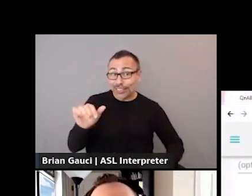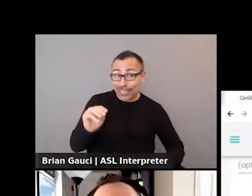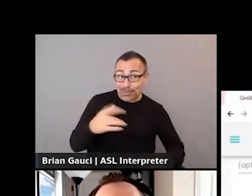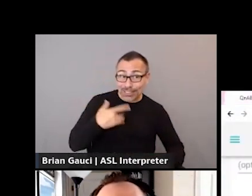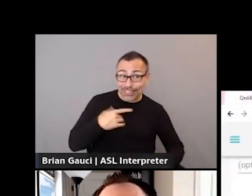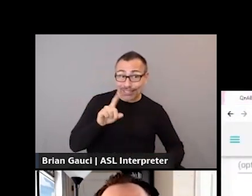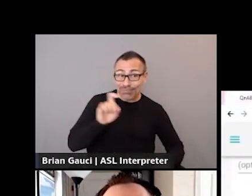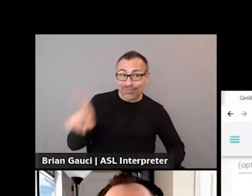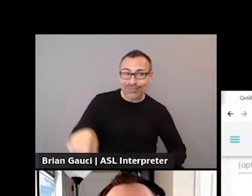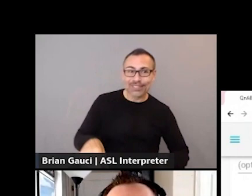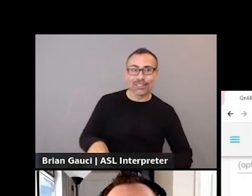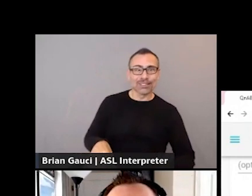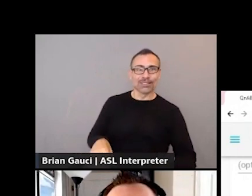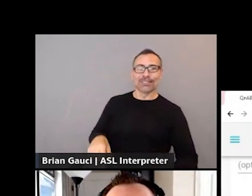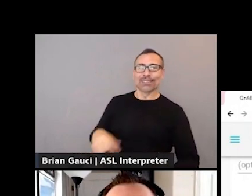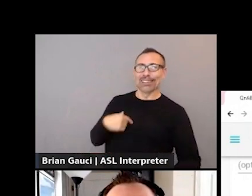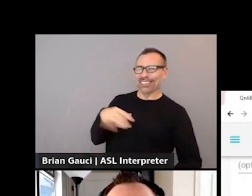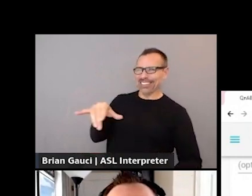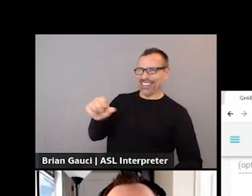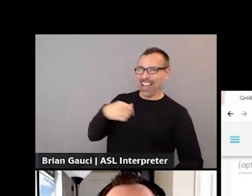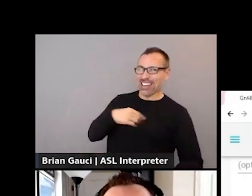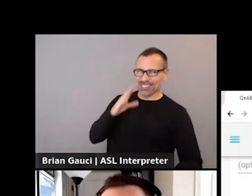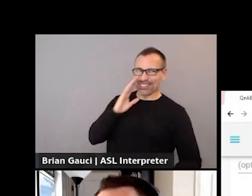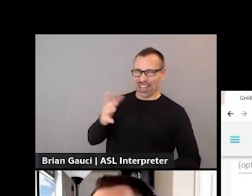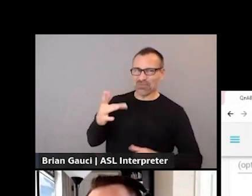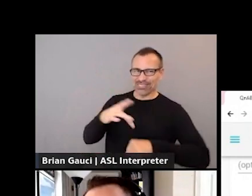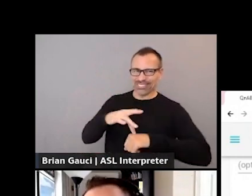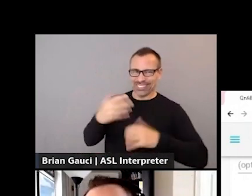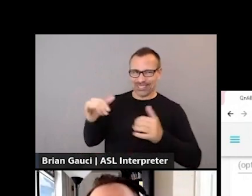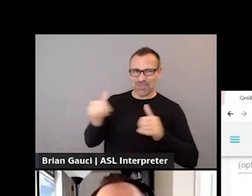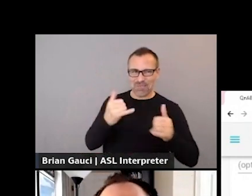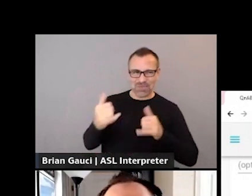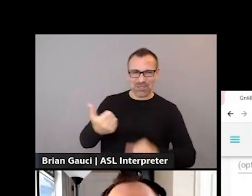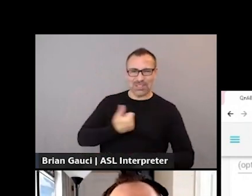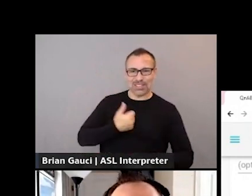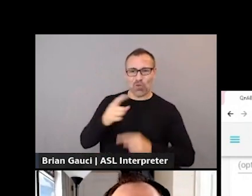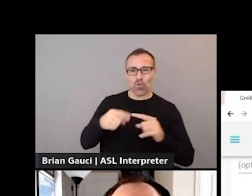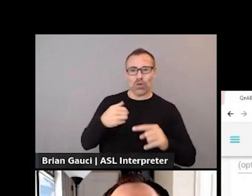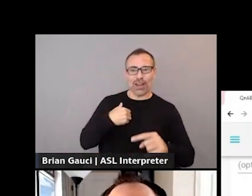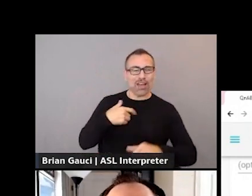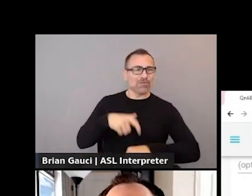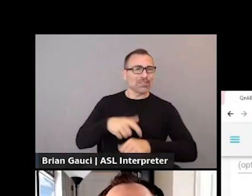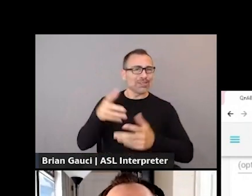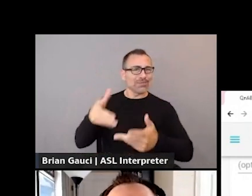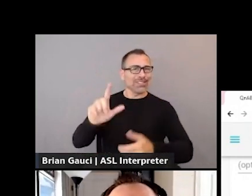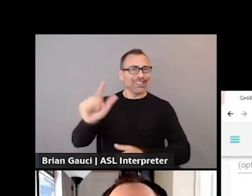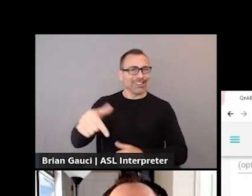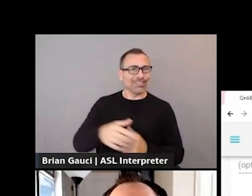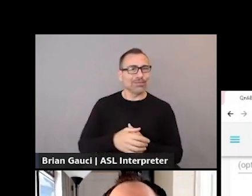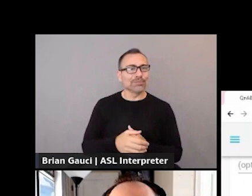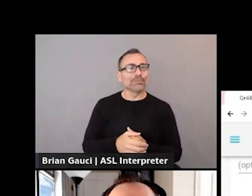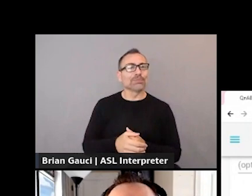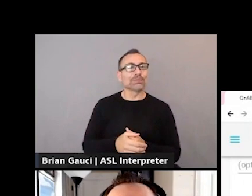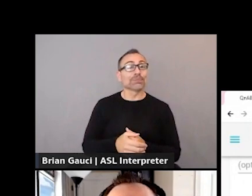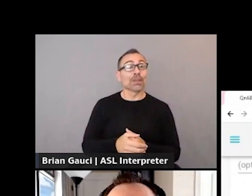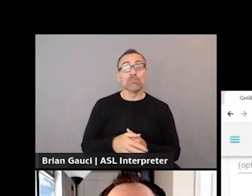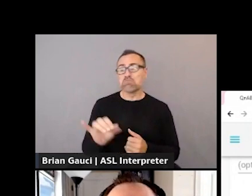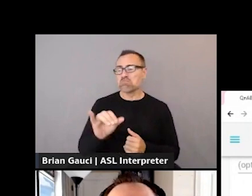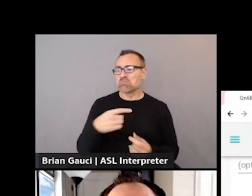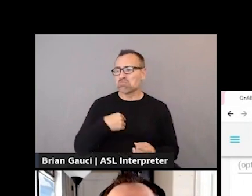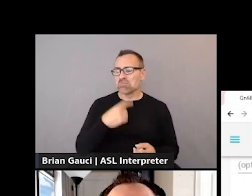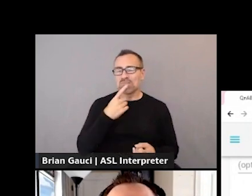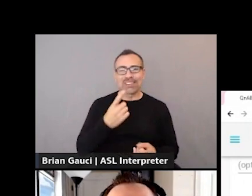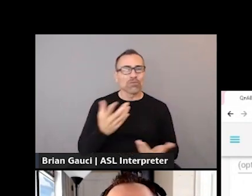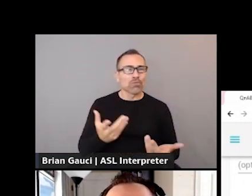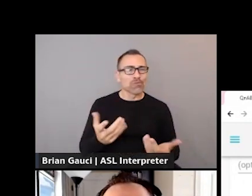Yeah. Yeah. I'm definitely gonna play around with this when I get a little bit of time later. Yeah. And like I said, I